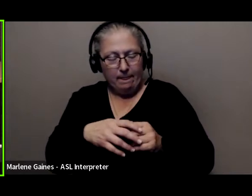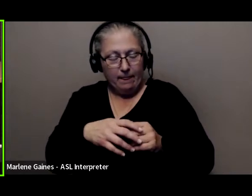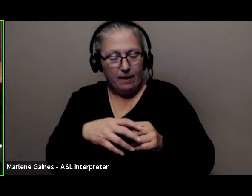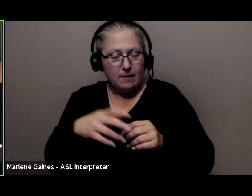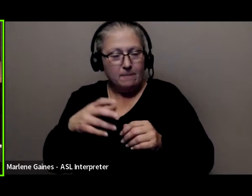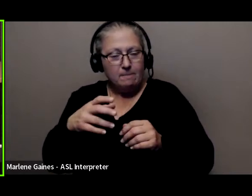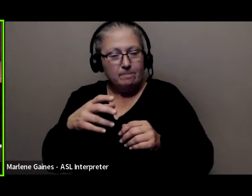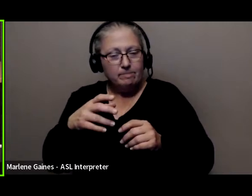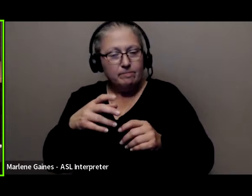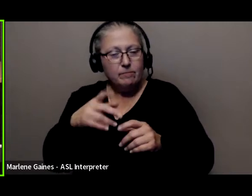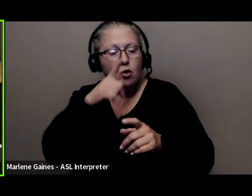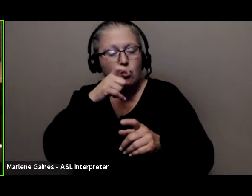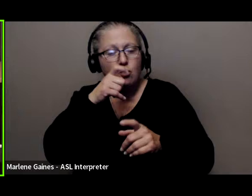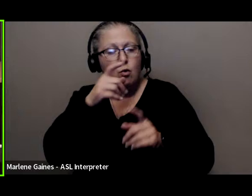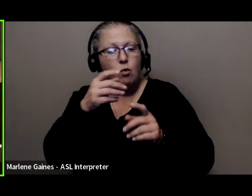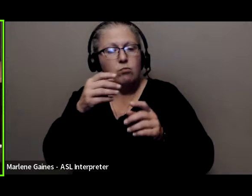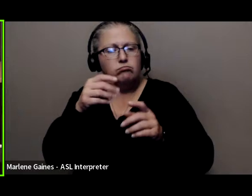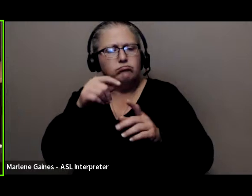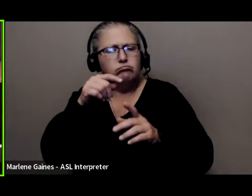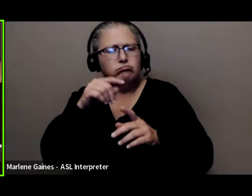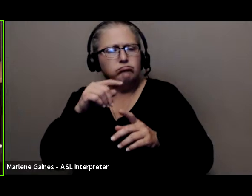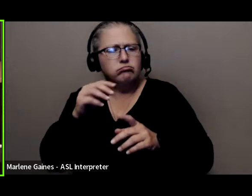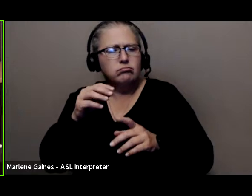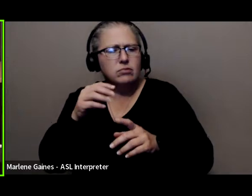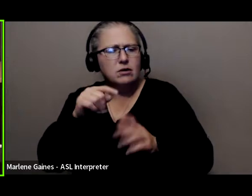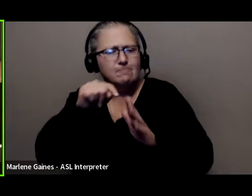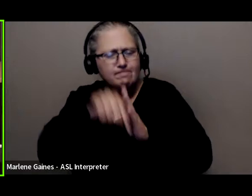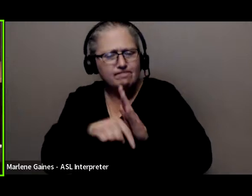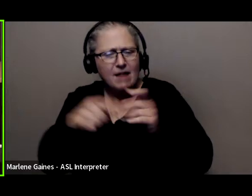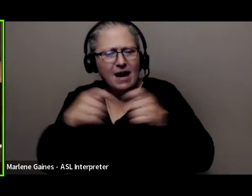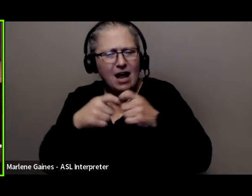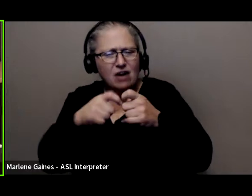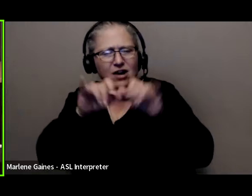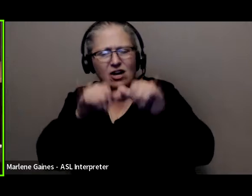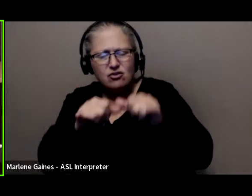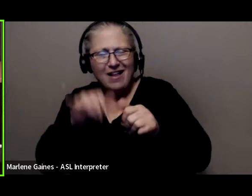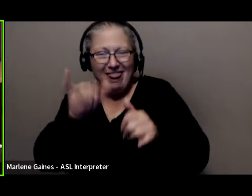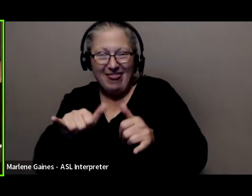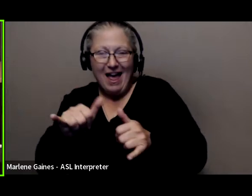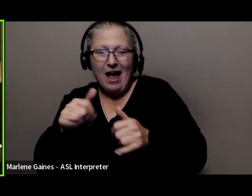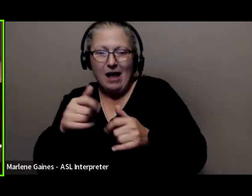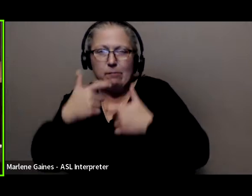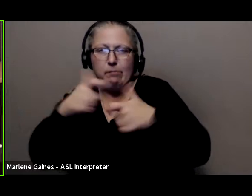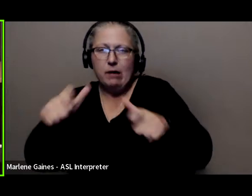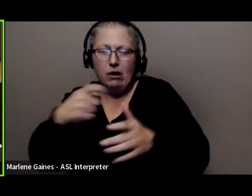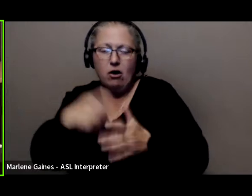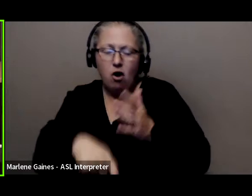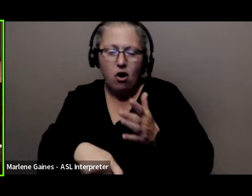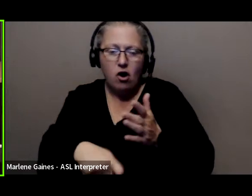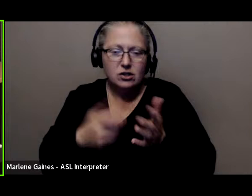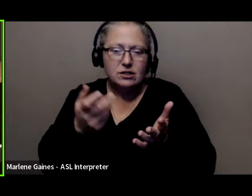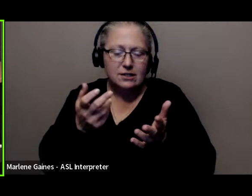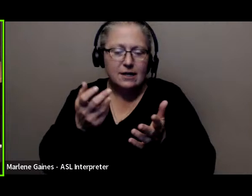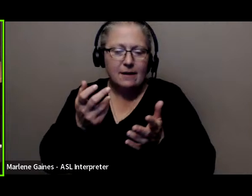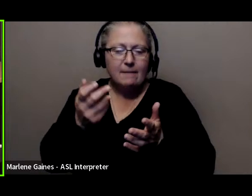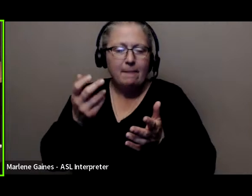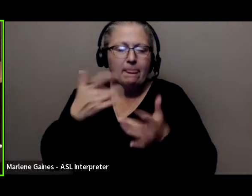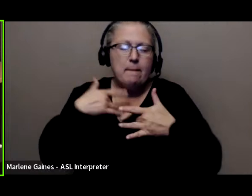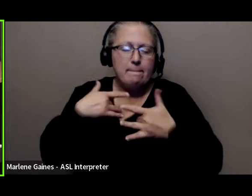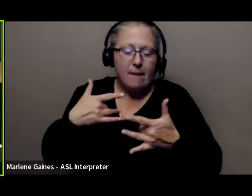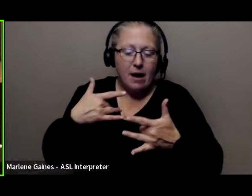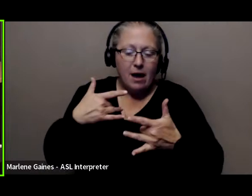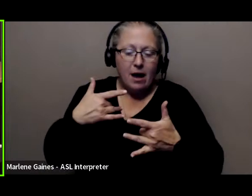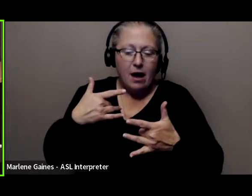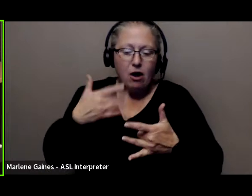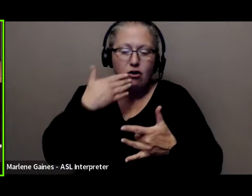in electrical engineering as the driver of the cost, that tends to be a very